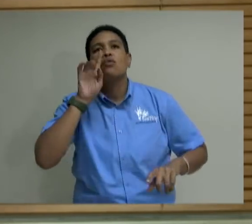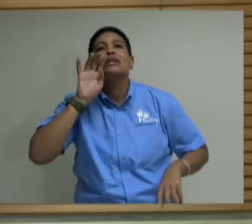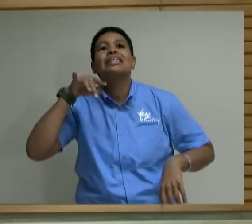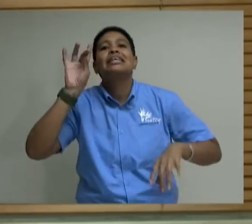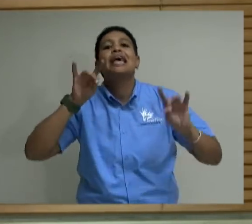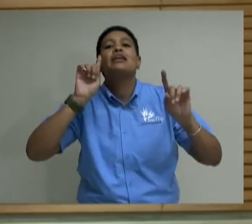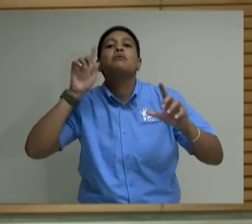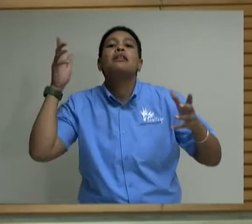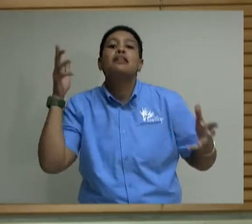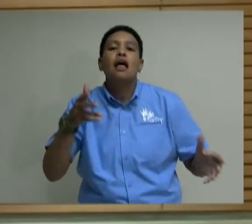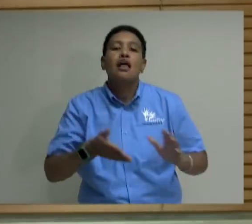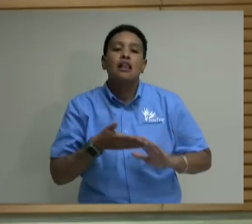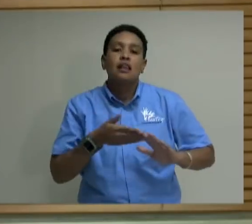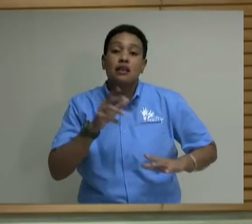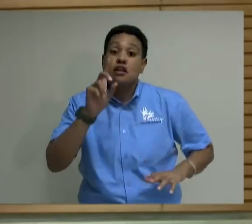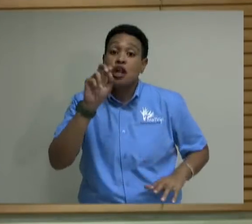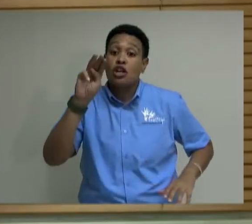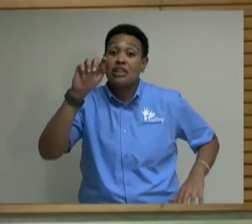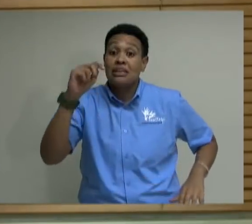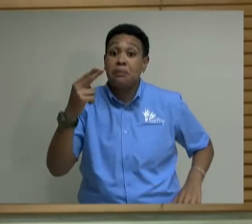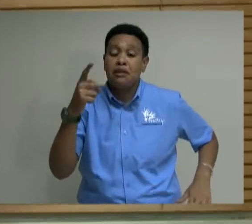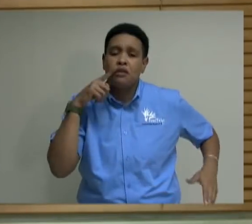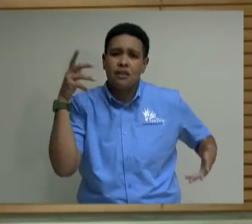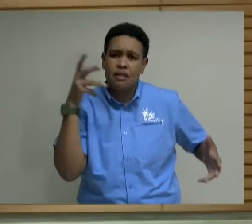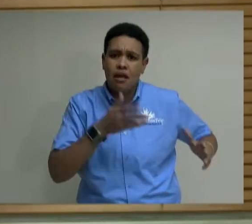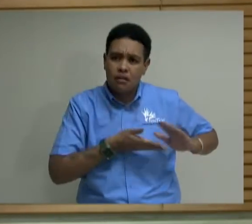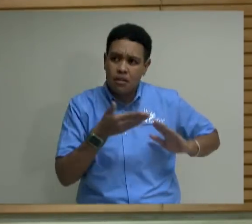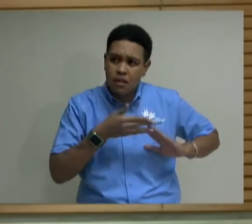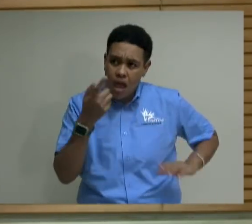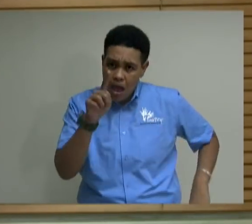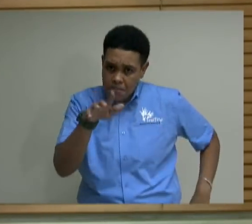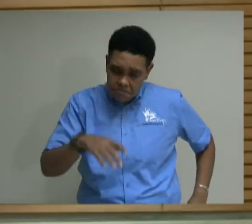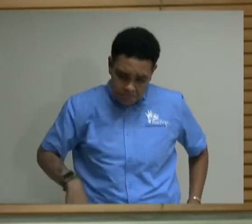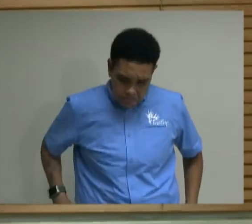and would be on the ground. Dr. Smith, are you back on?